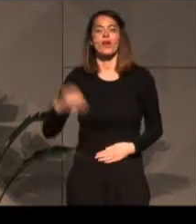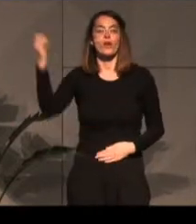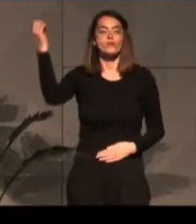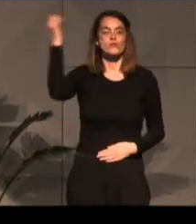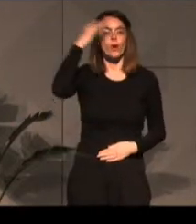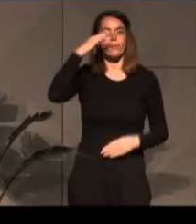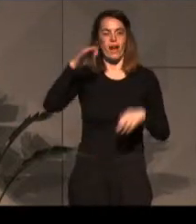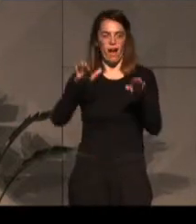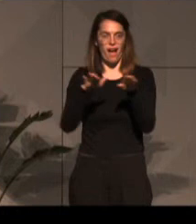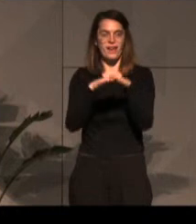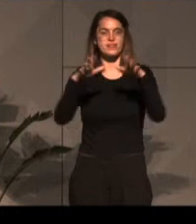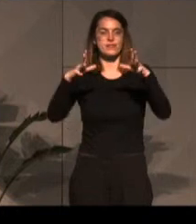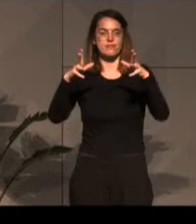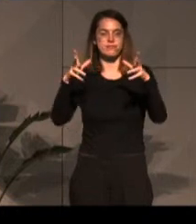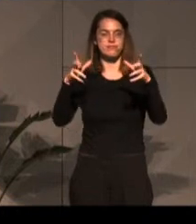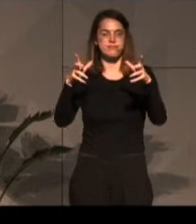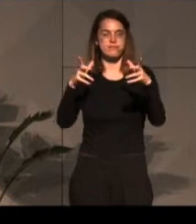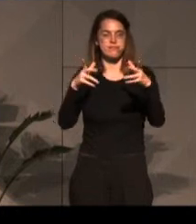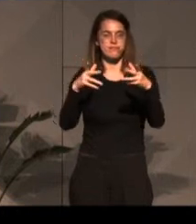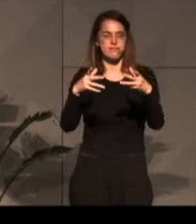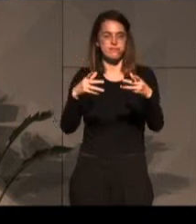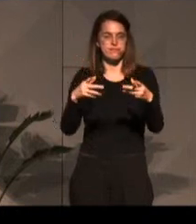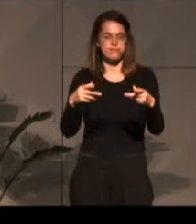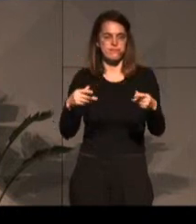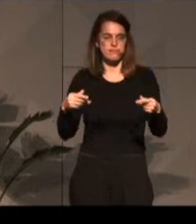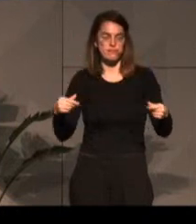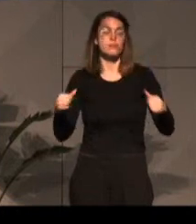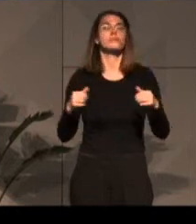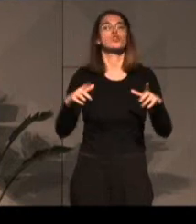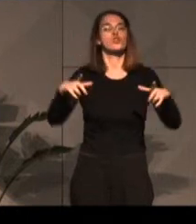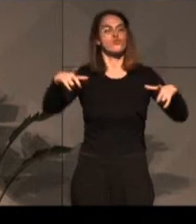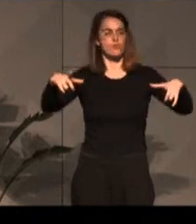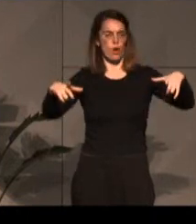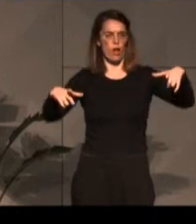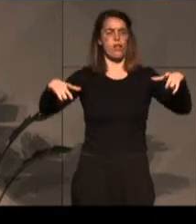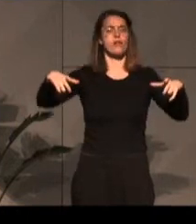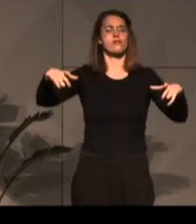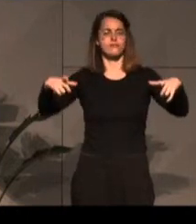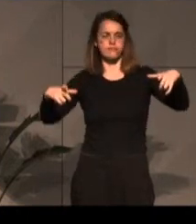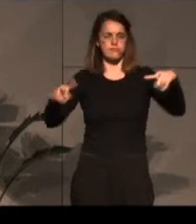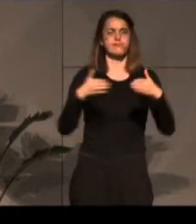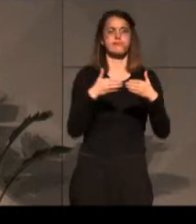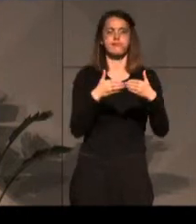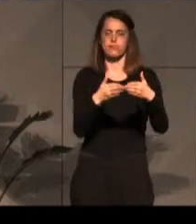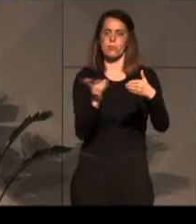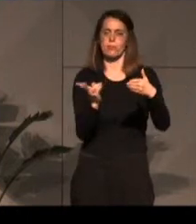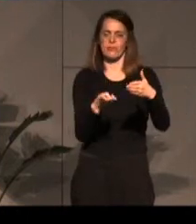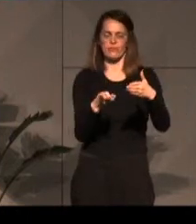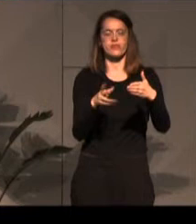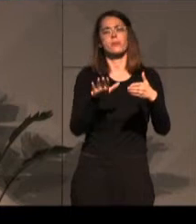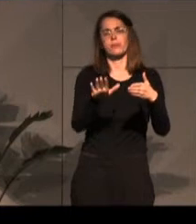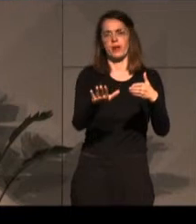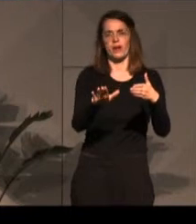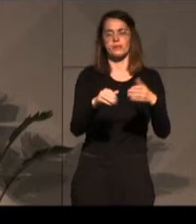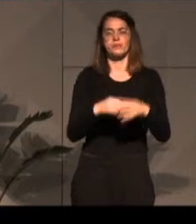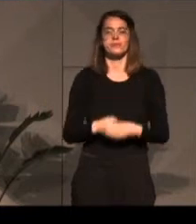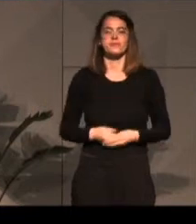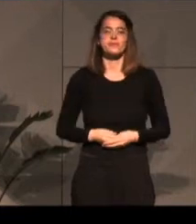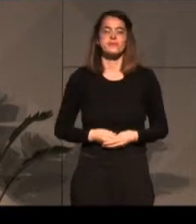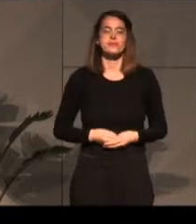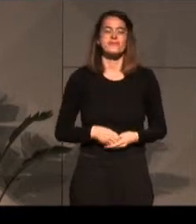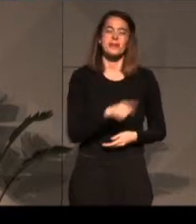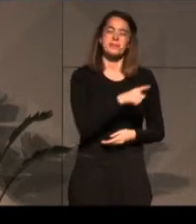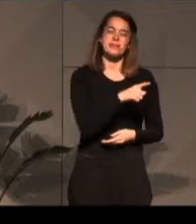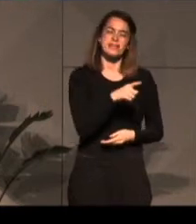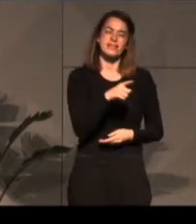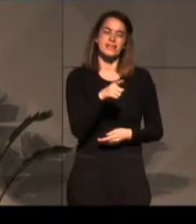The summer's ice melting process starts. Still, the flow and the camp remain intact. Until the very last